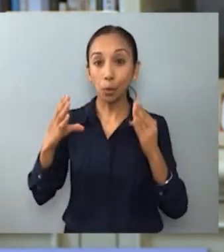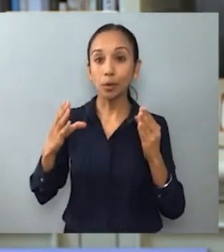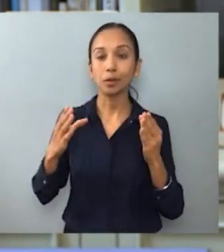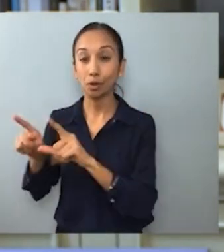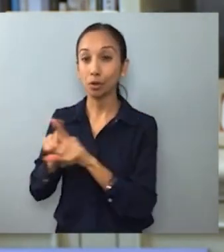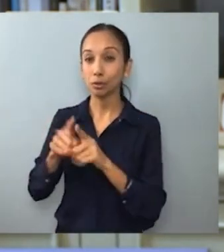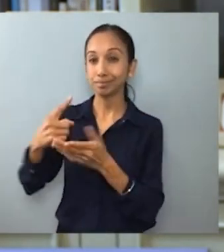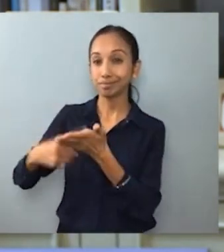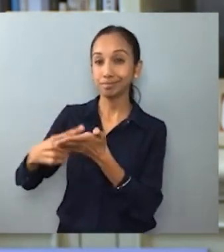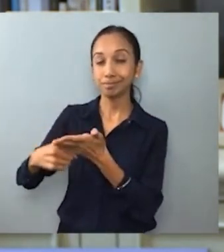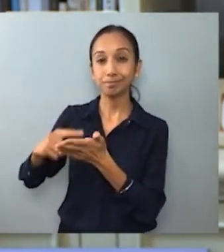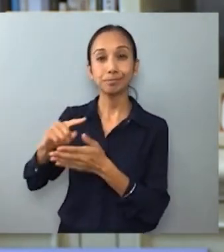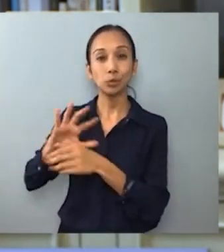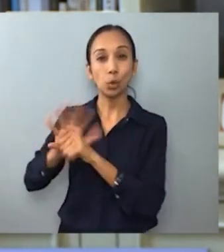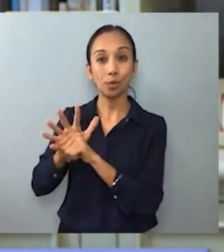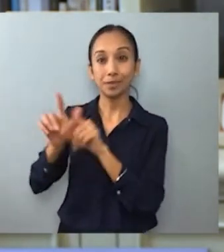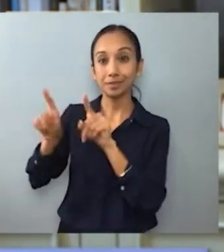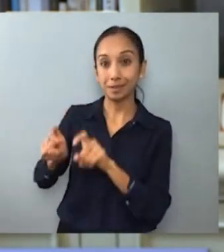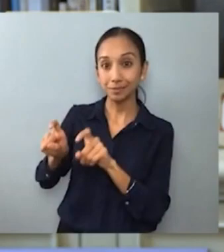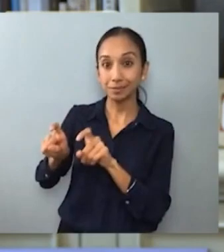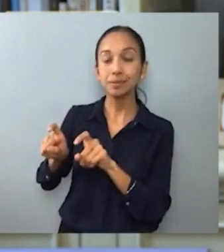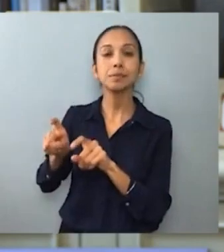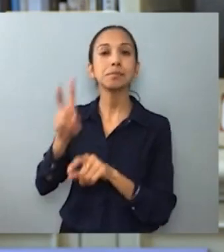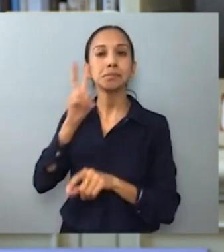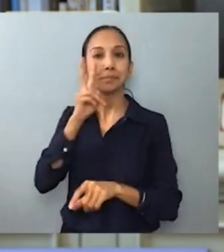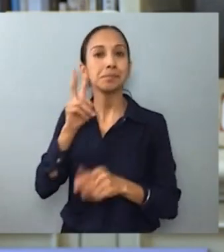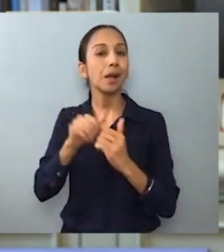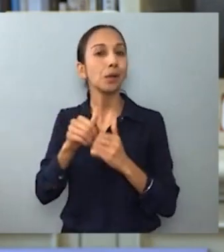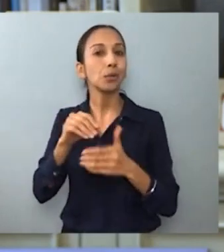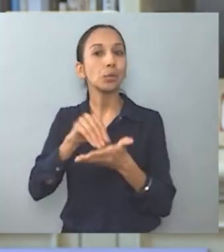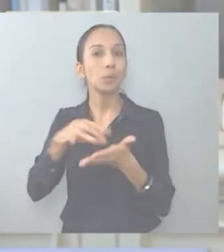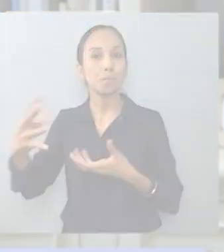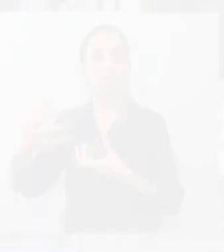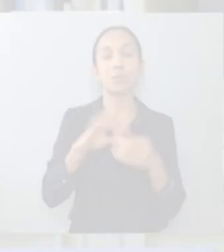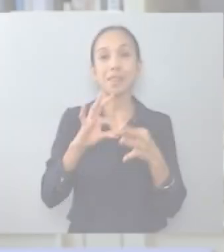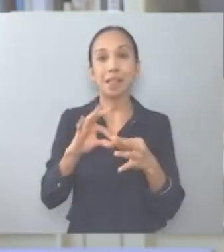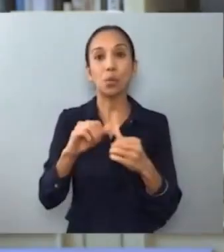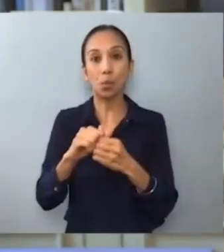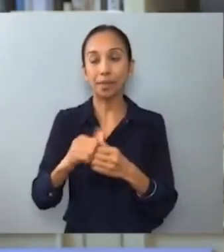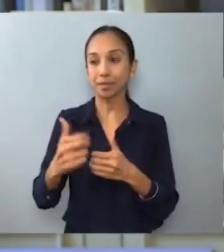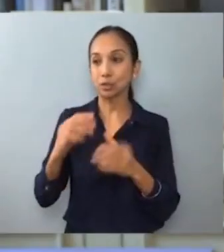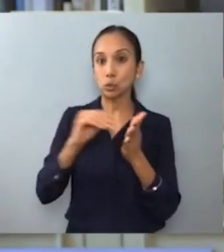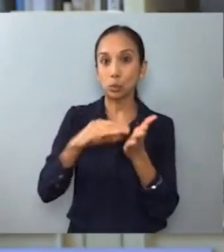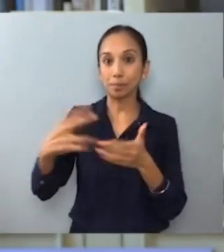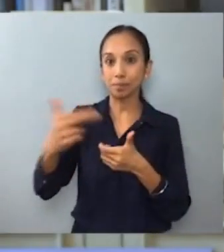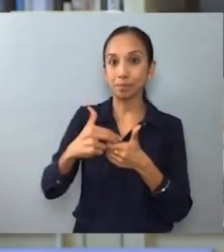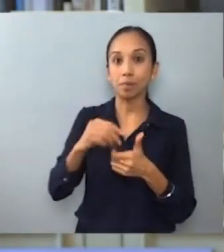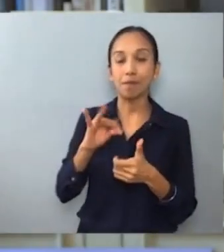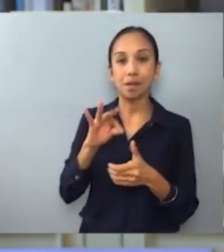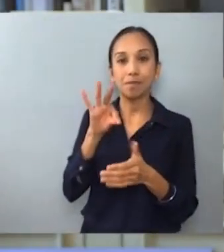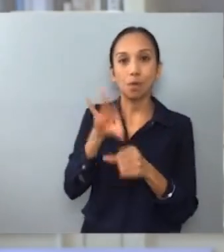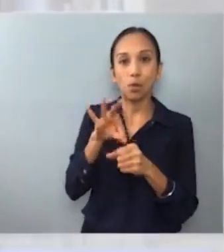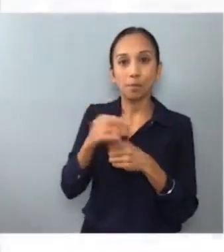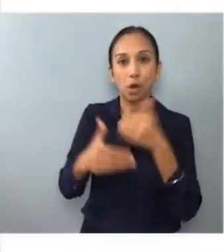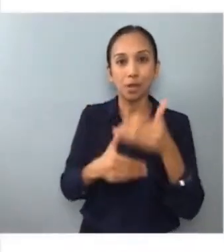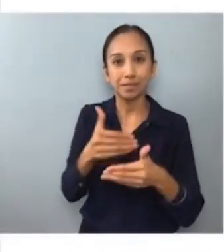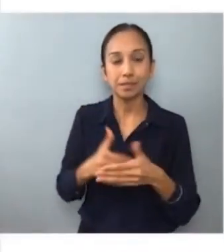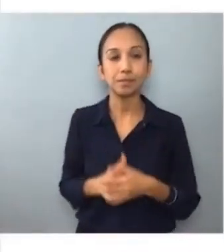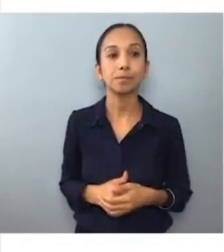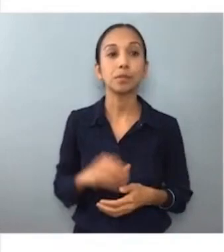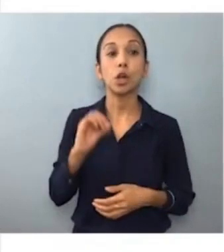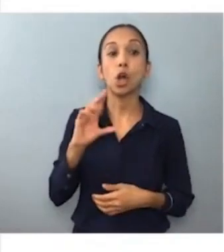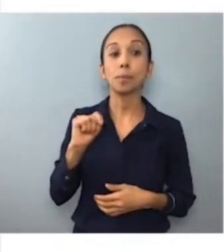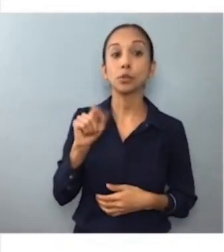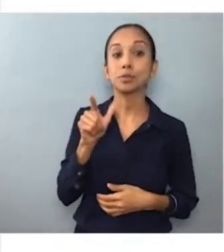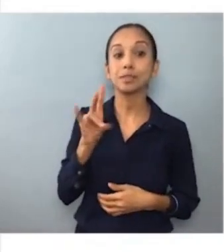in schools and see how students are engaging in the democratic process. On October 27th, debaters from